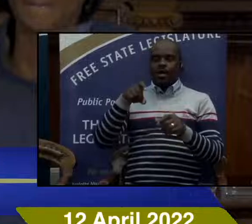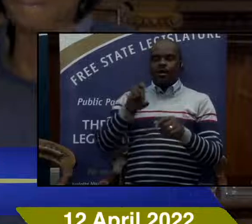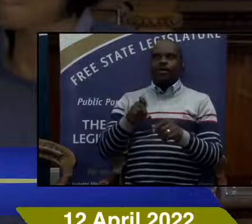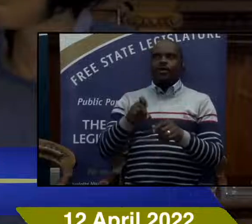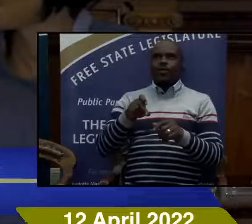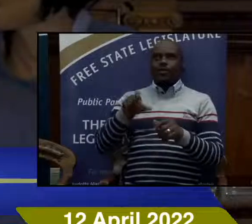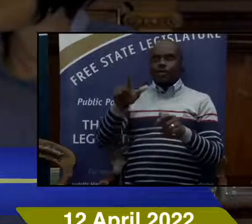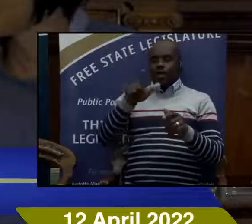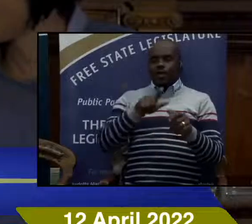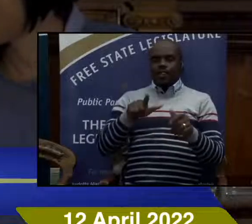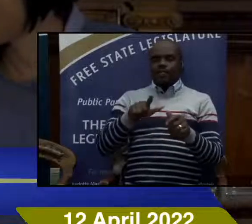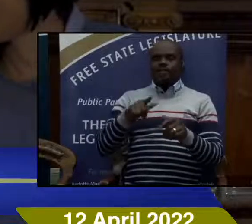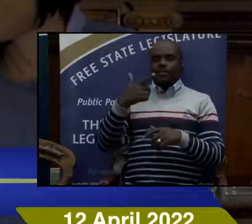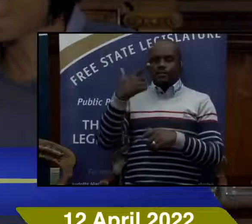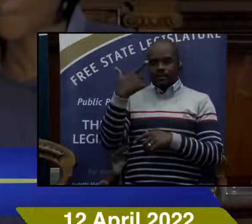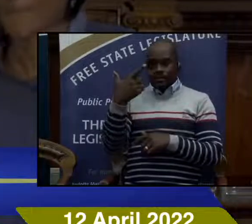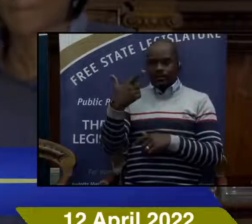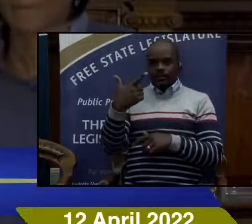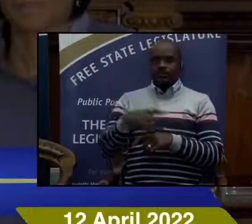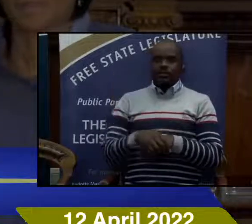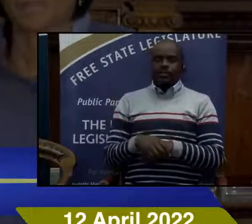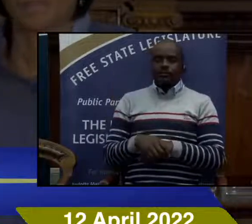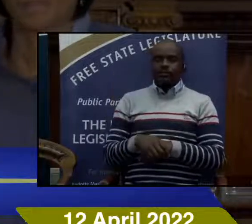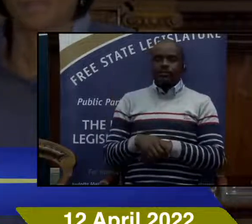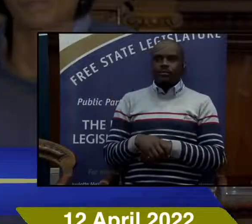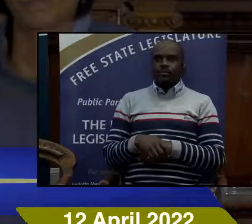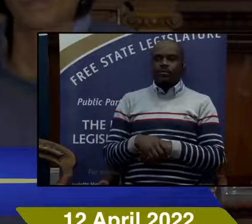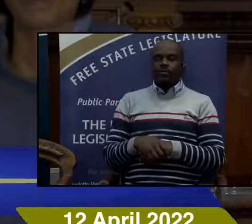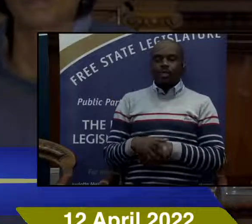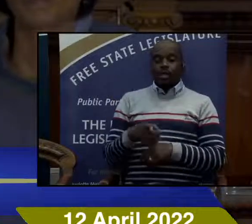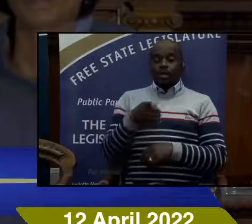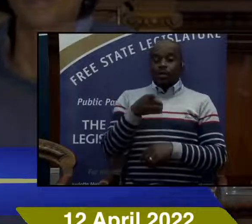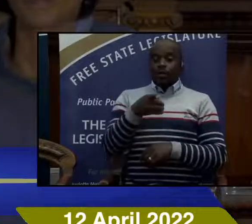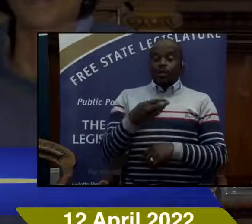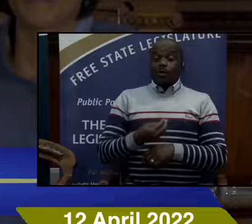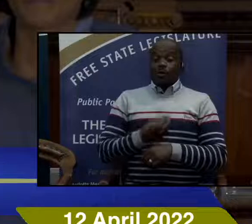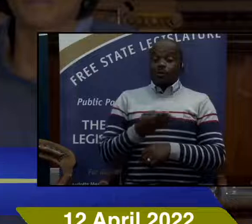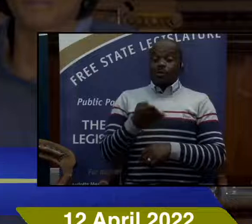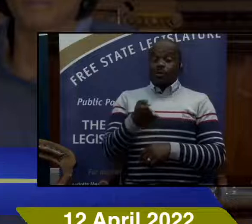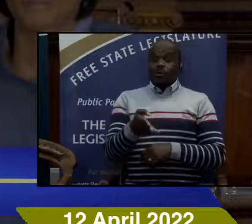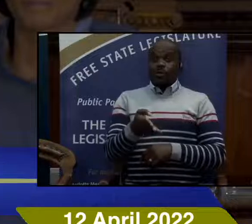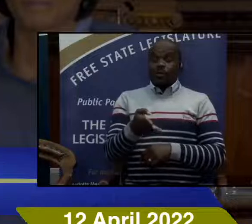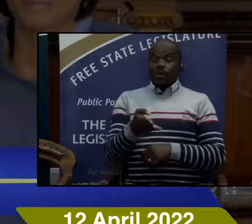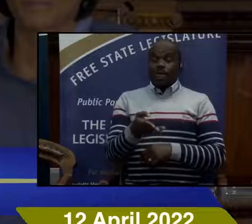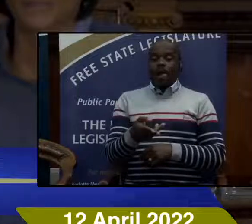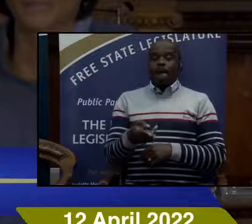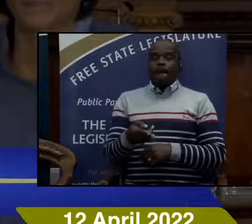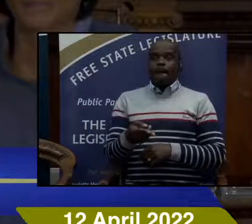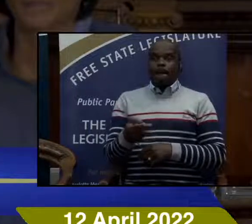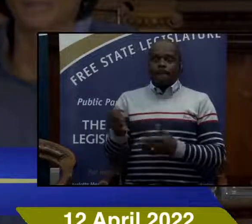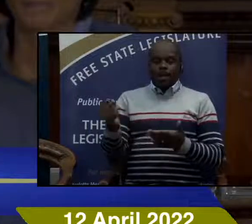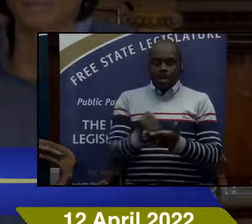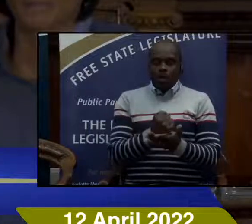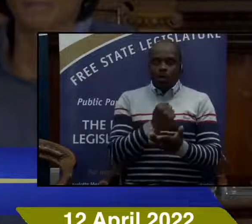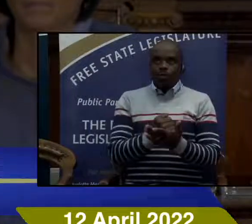test program to register as artisan. The 453 students